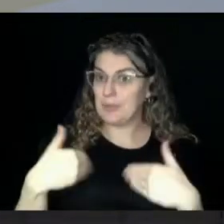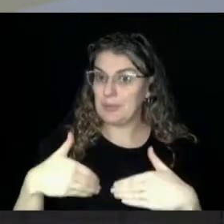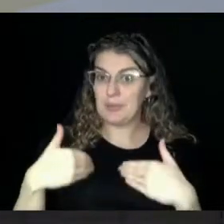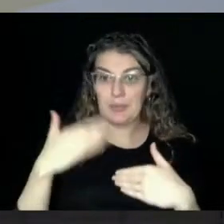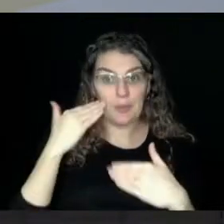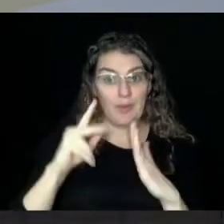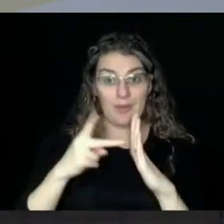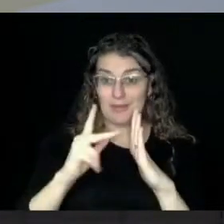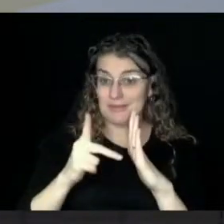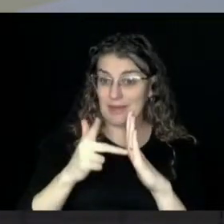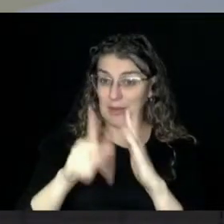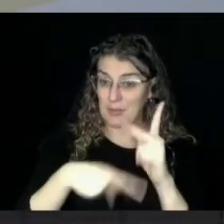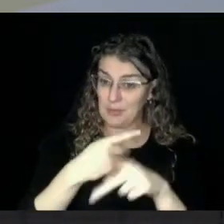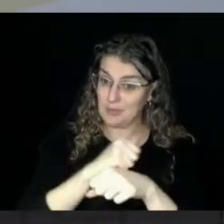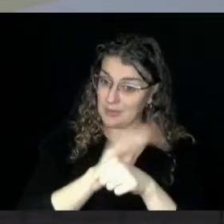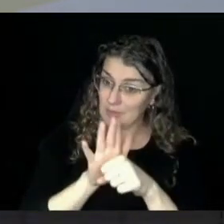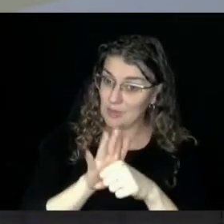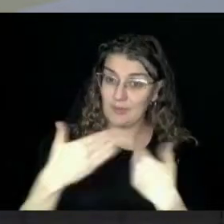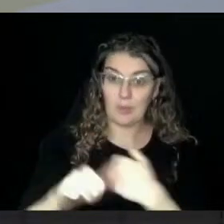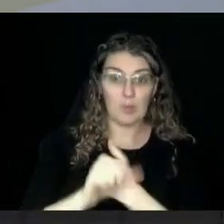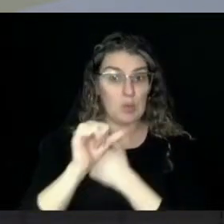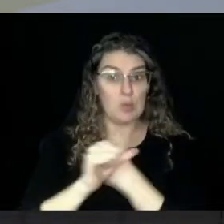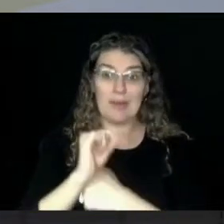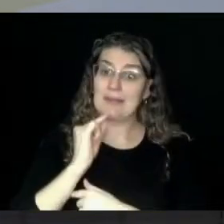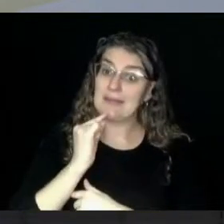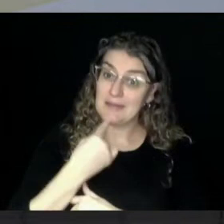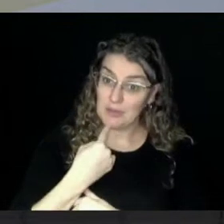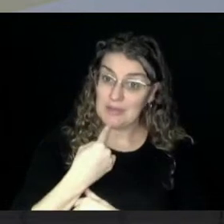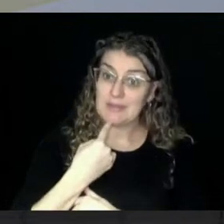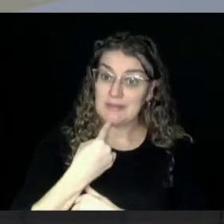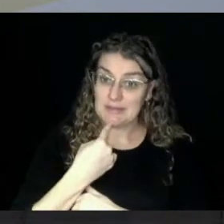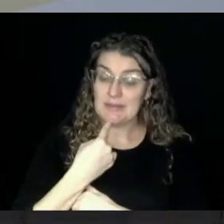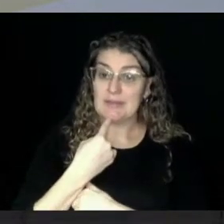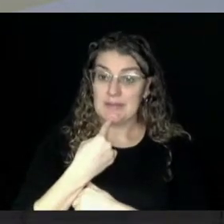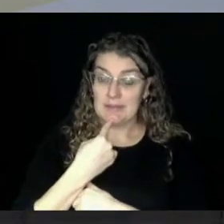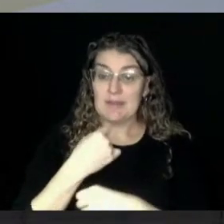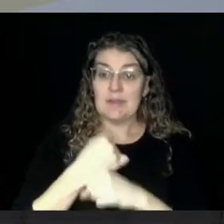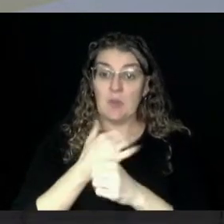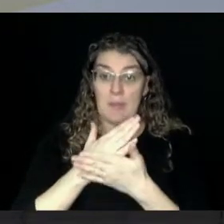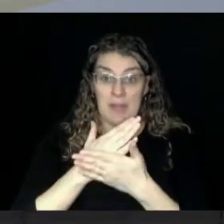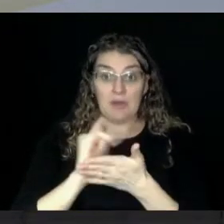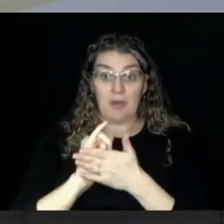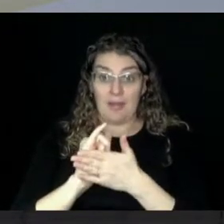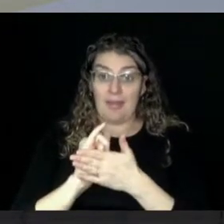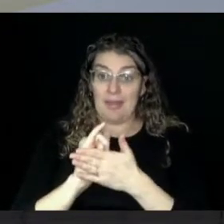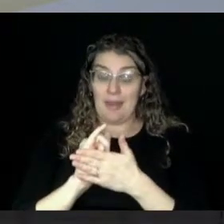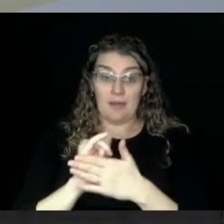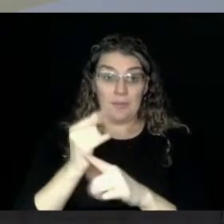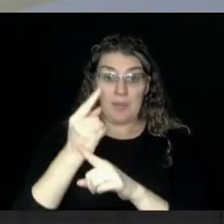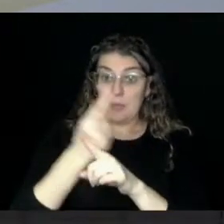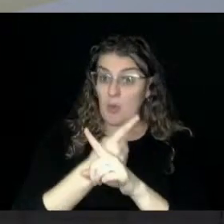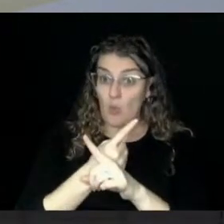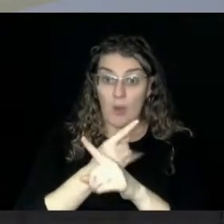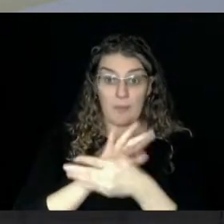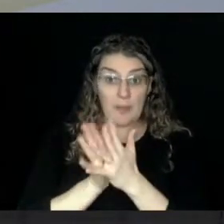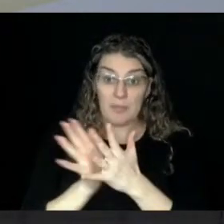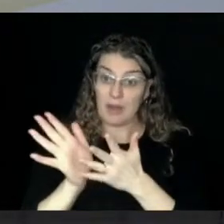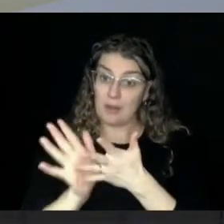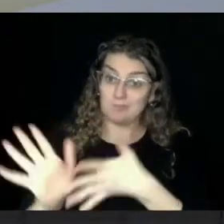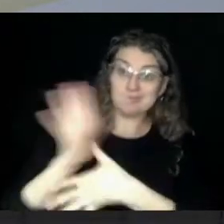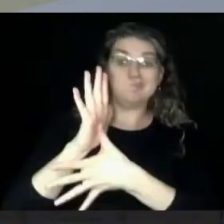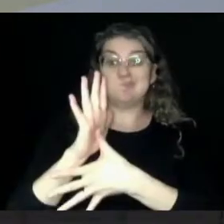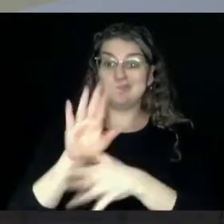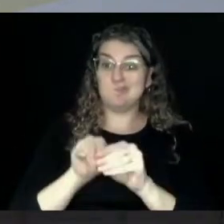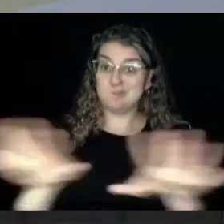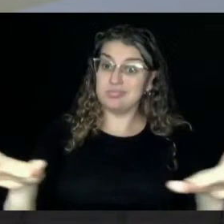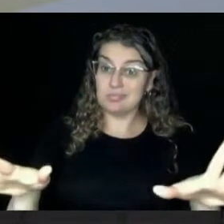strains, and looking that it may become a predominant strain within a month or